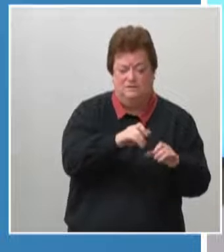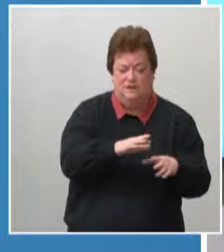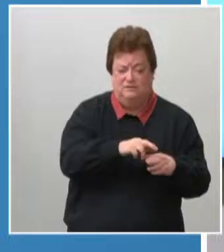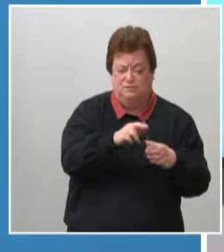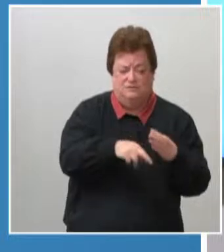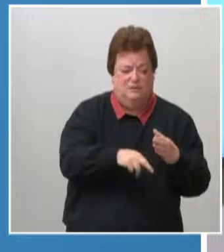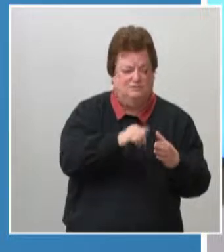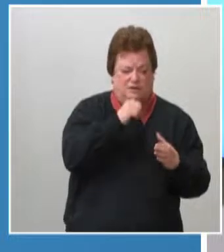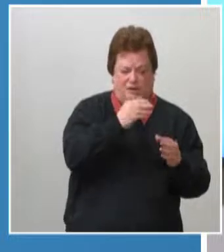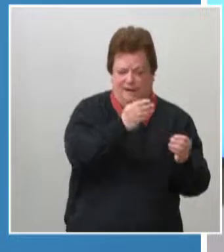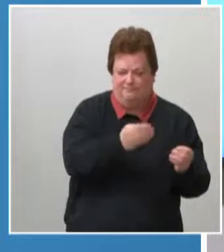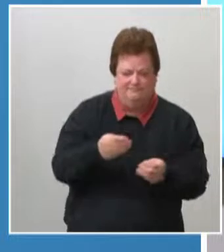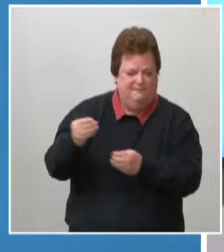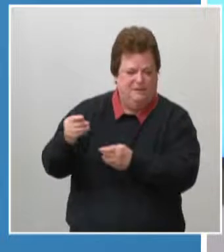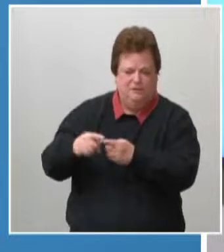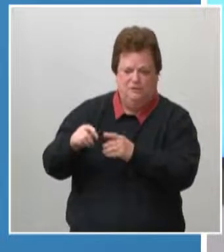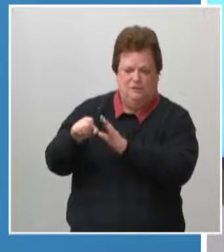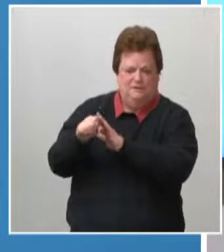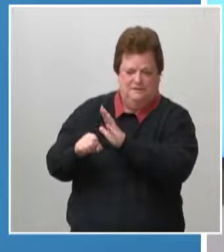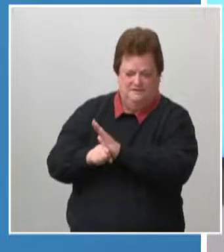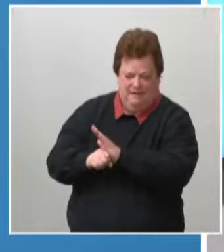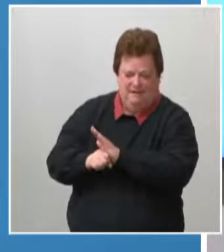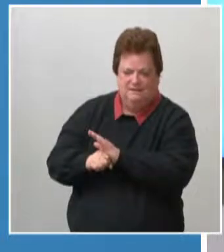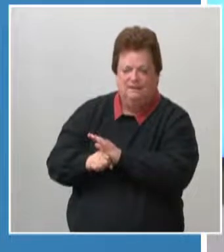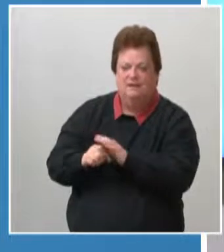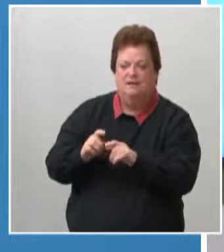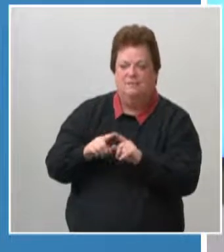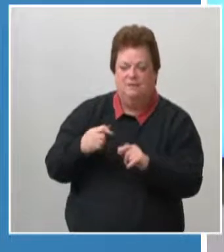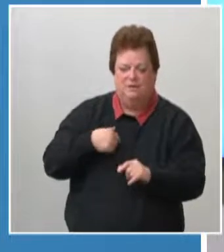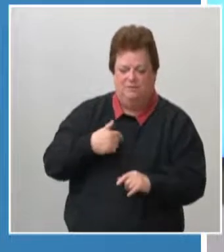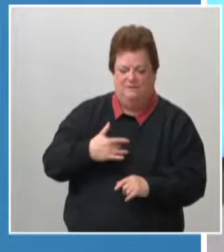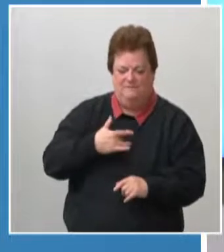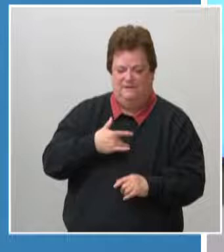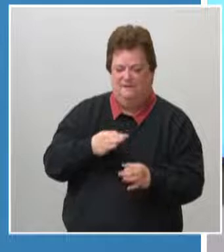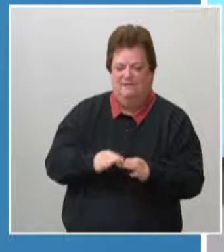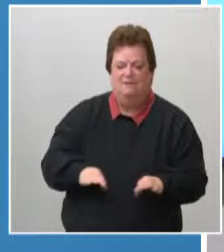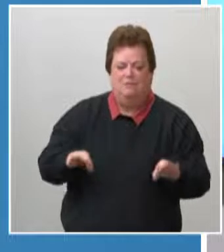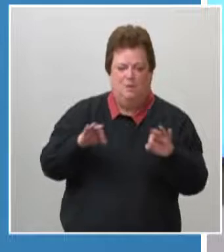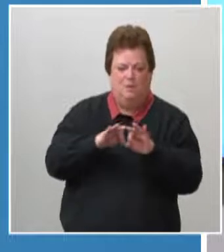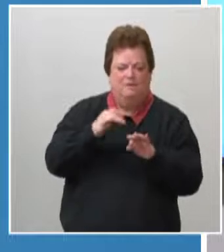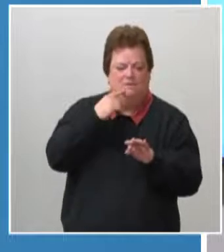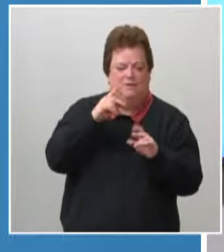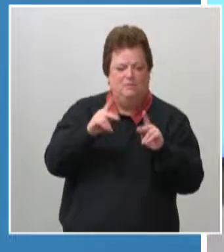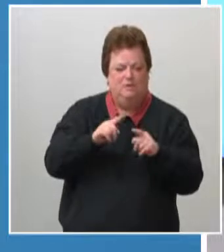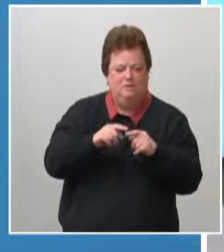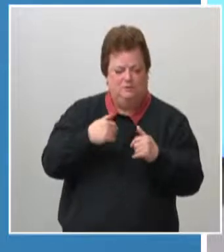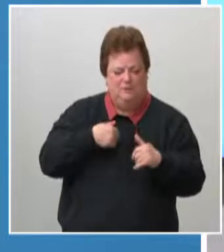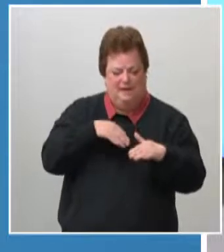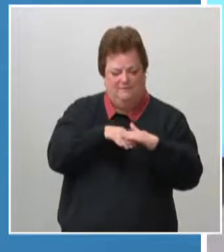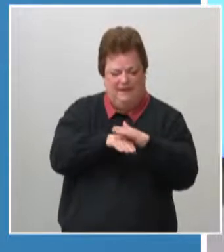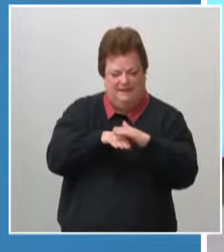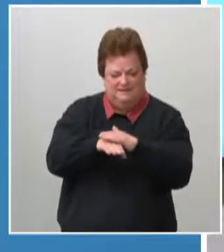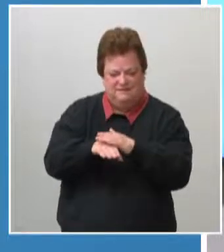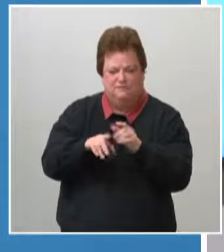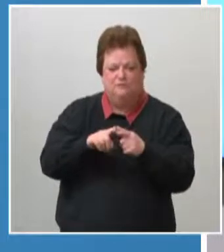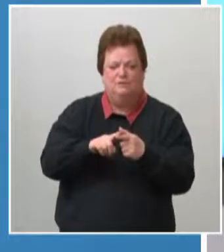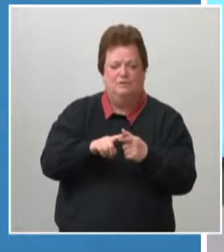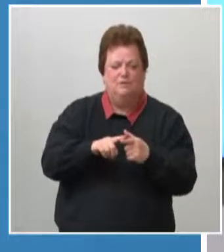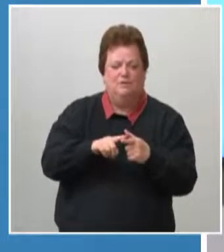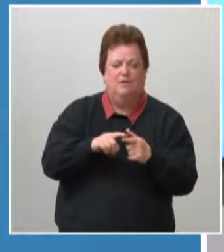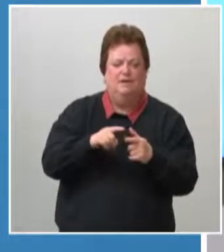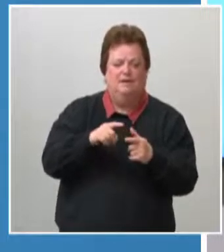not get reported into the state dashboard. But we really feel it's important for people to be able to have access to quarantine and